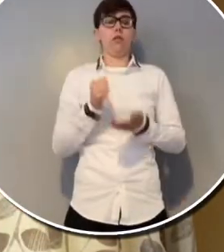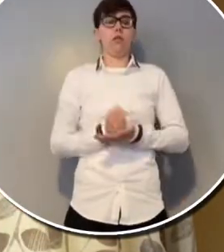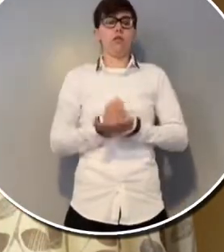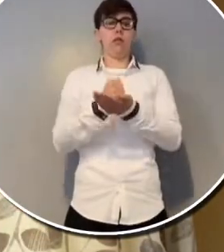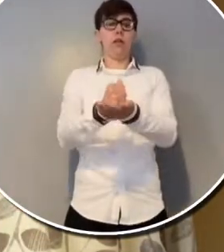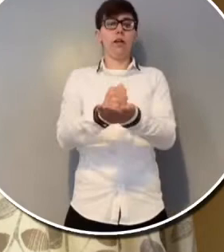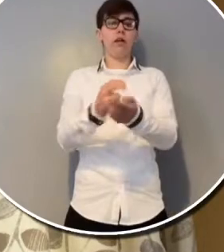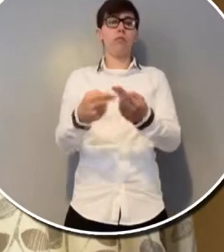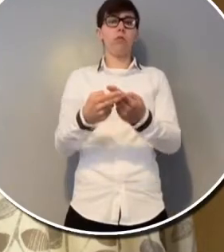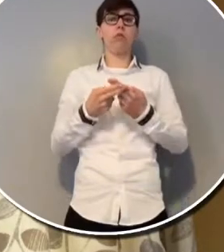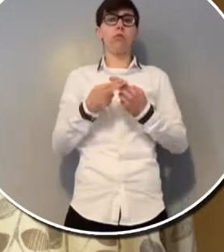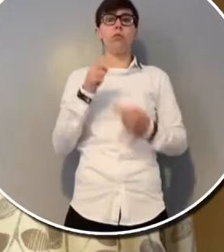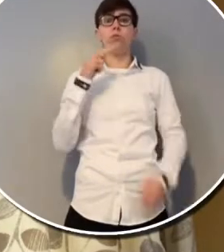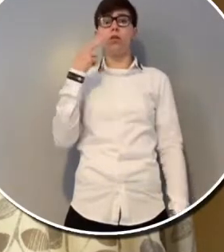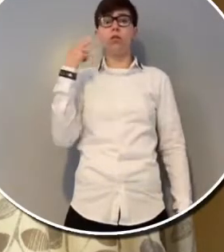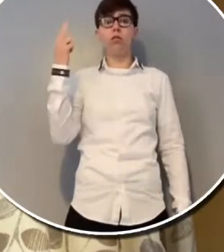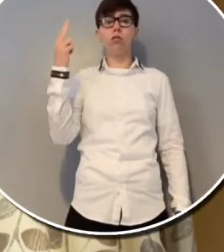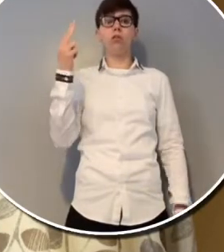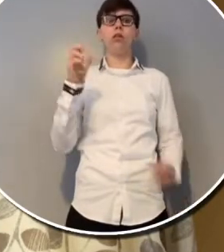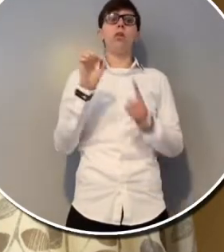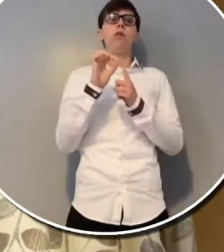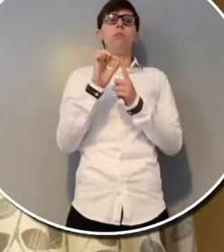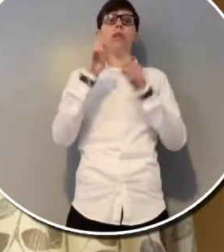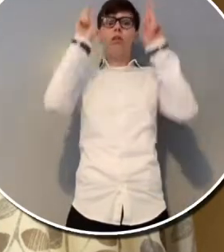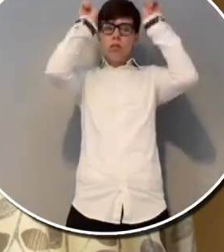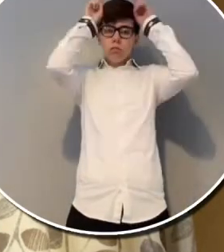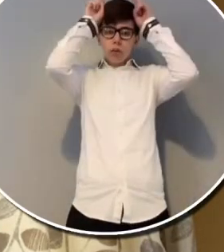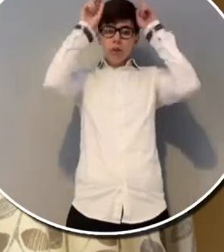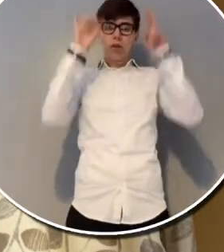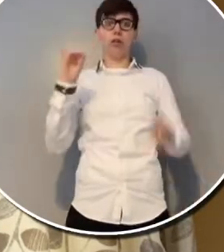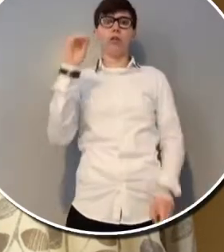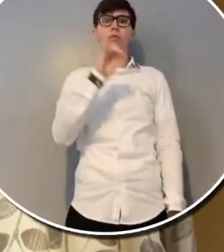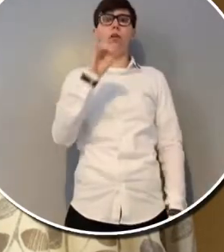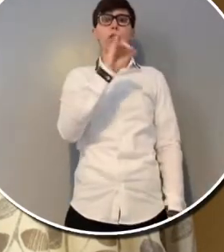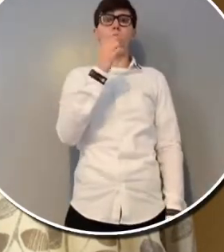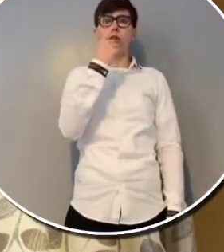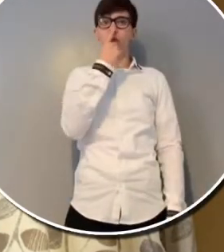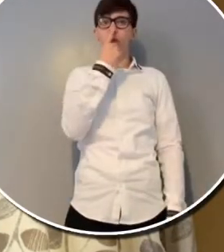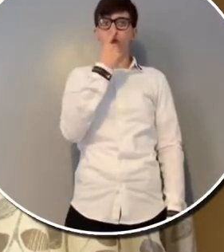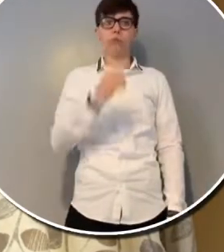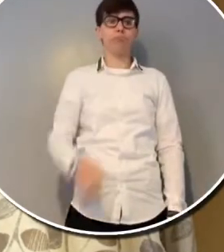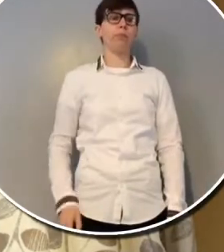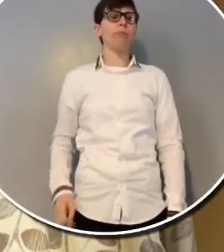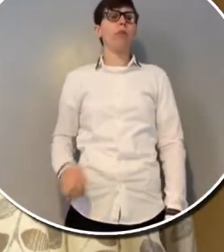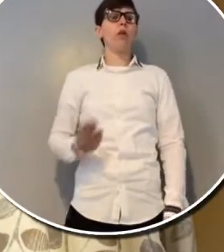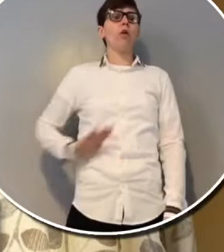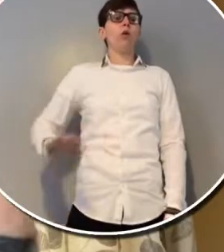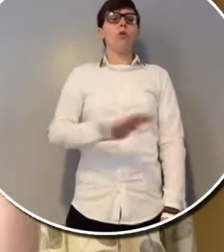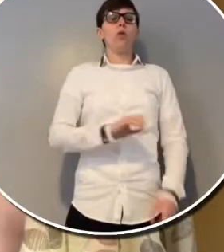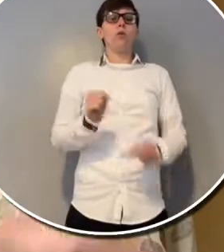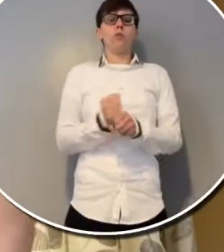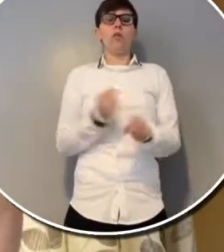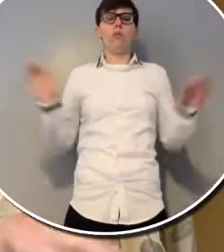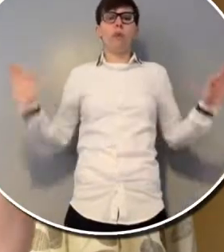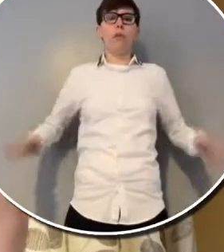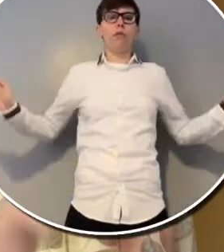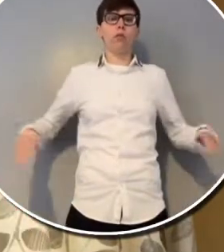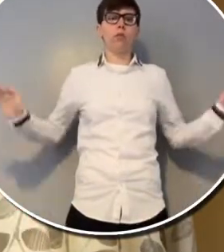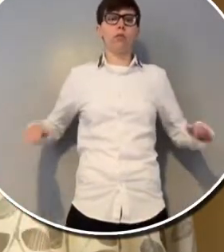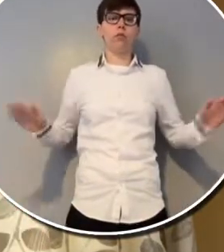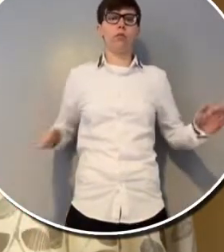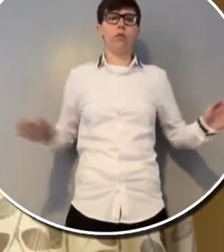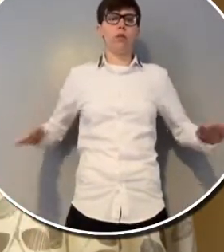actions. We'll do it once and we'll show you what to do. Are we ready? Peter Rabbit's got a fly up on